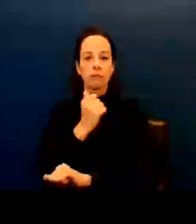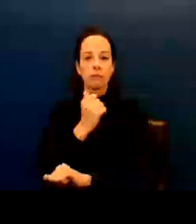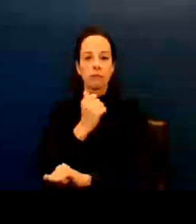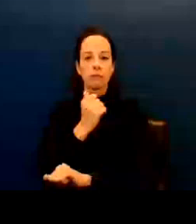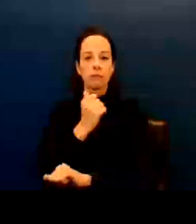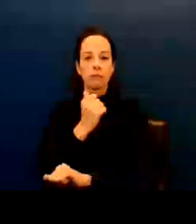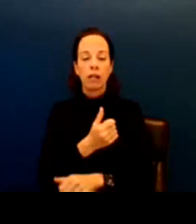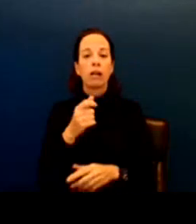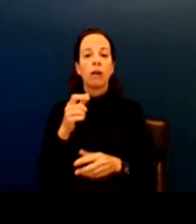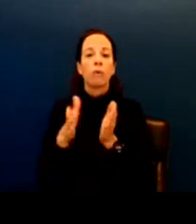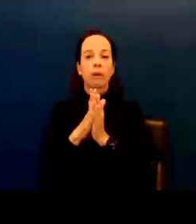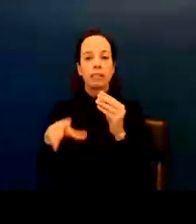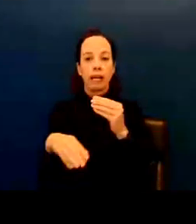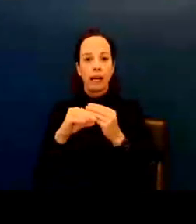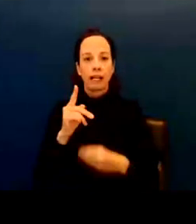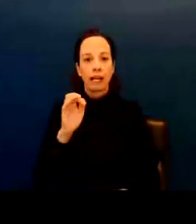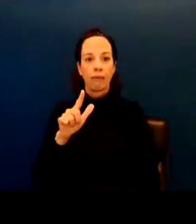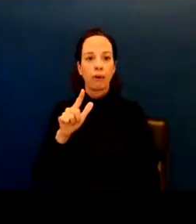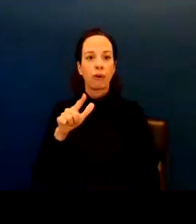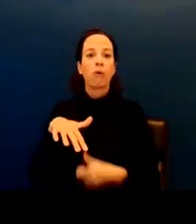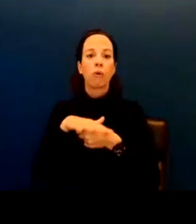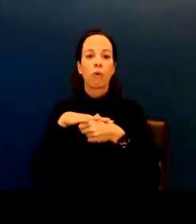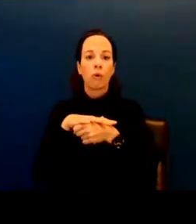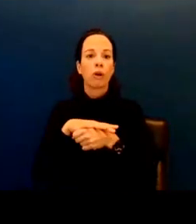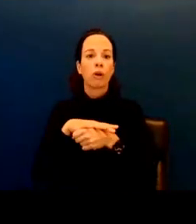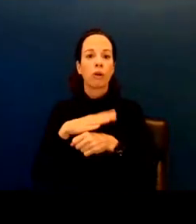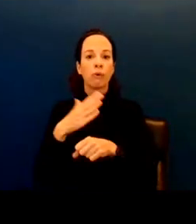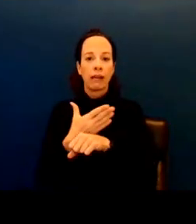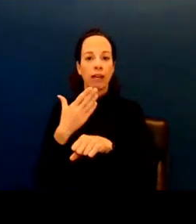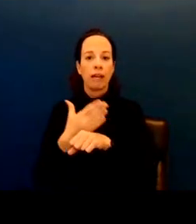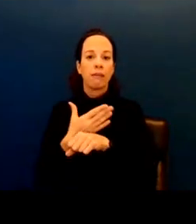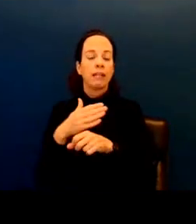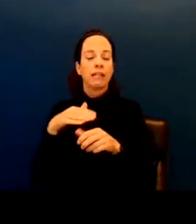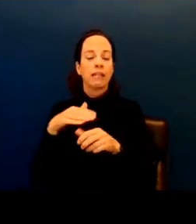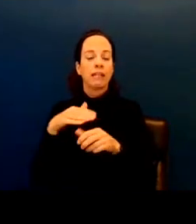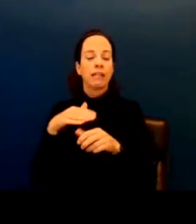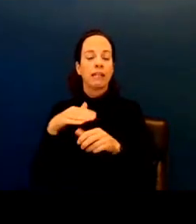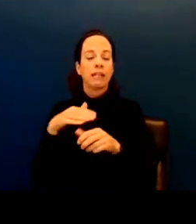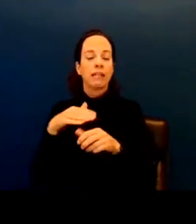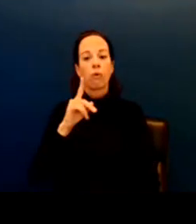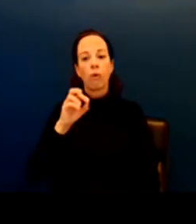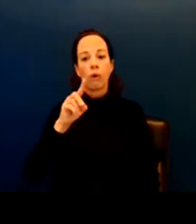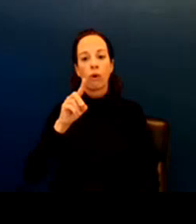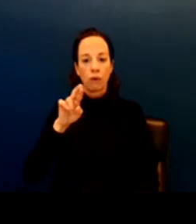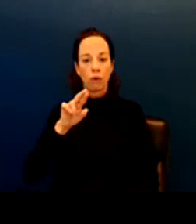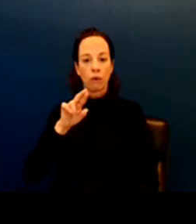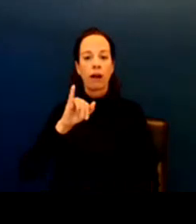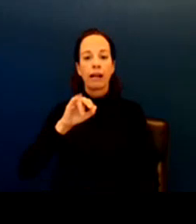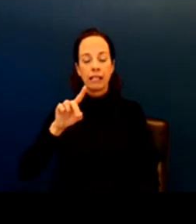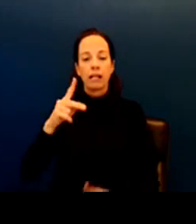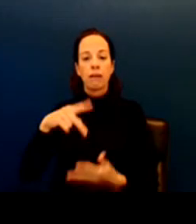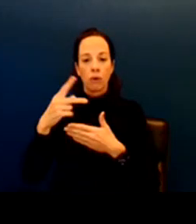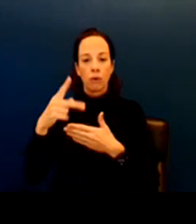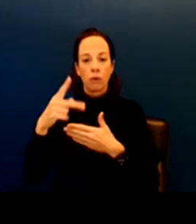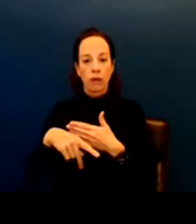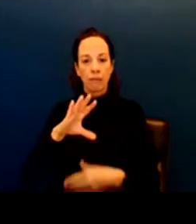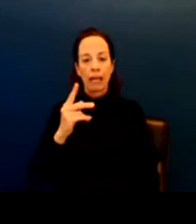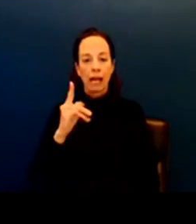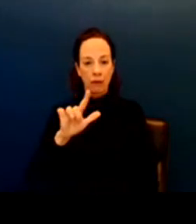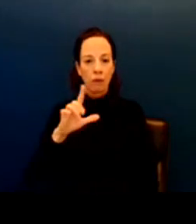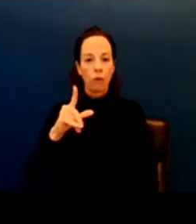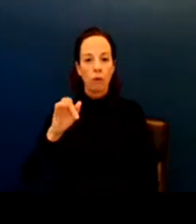Corridor Revamping Accessibility and Performance for the Corridor ID Program, Capital Corridor